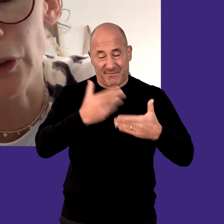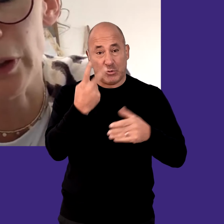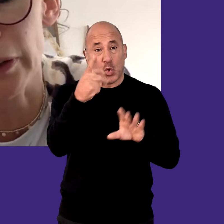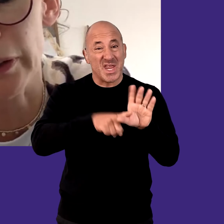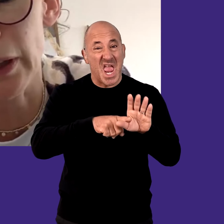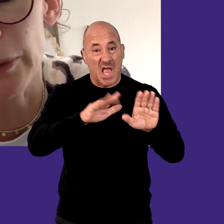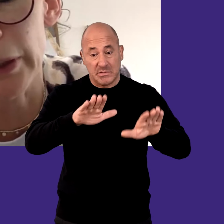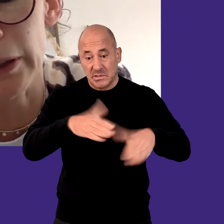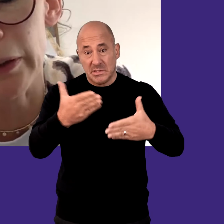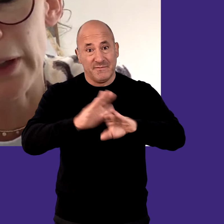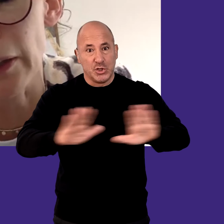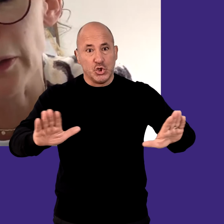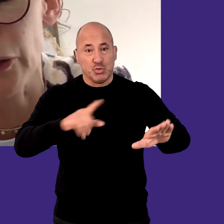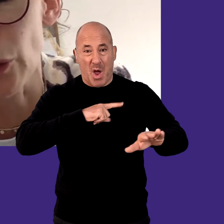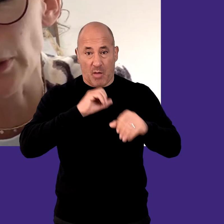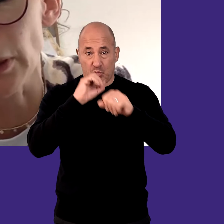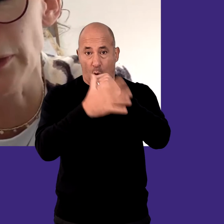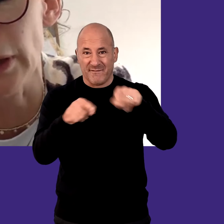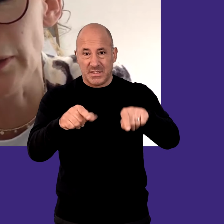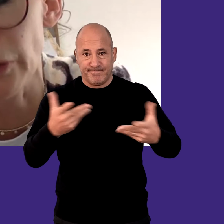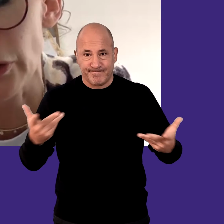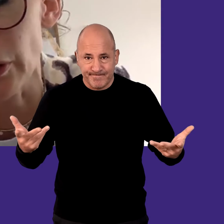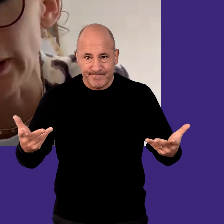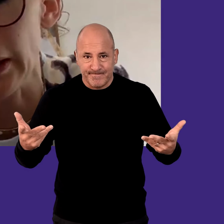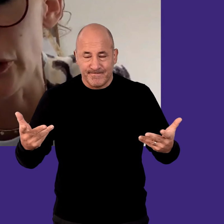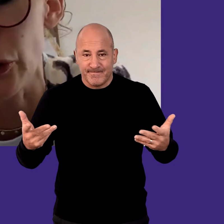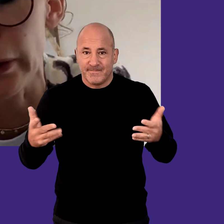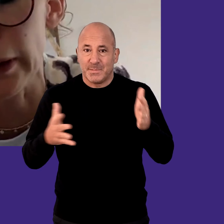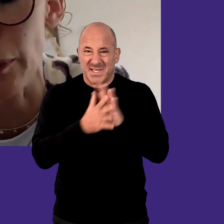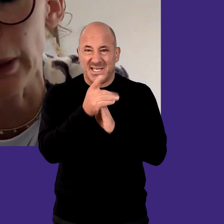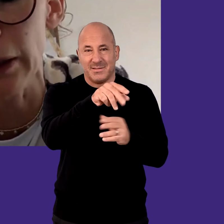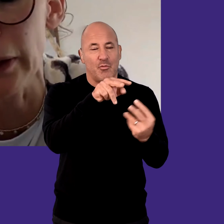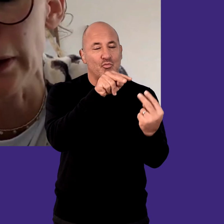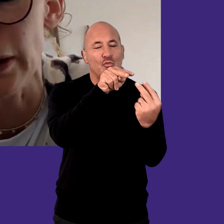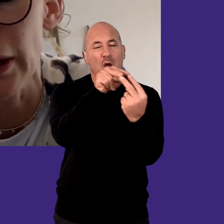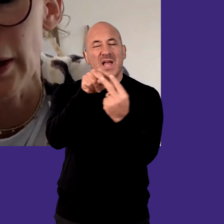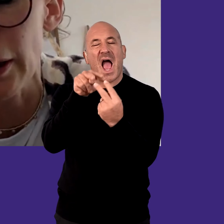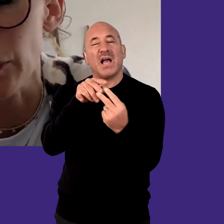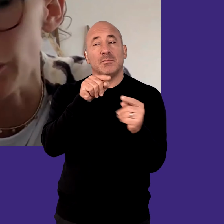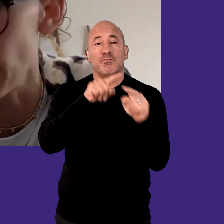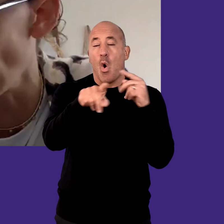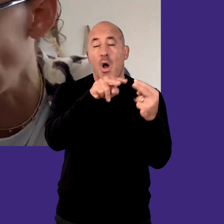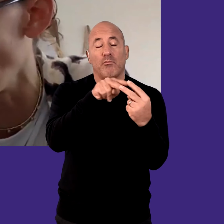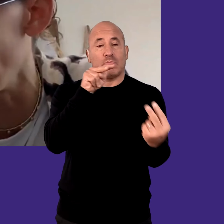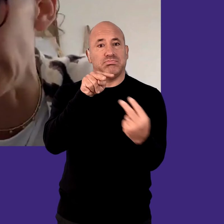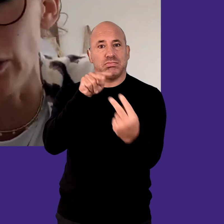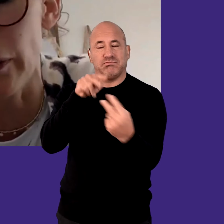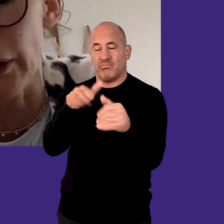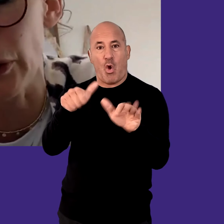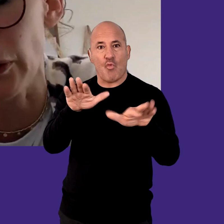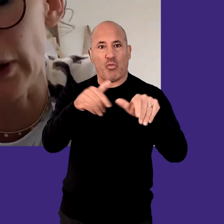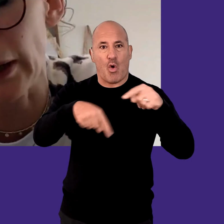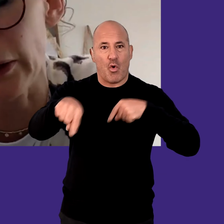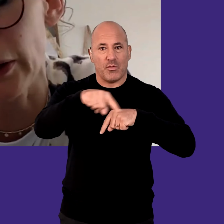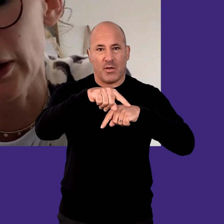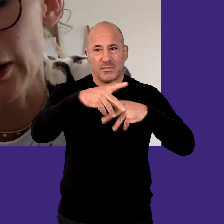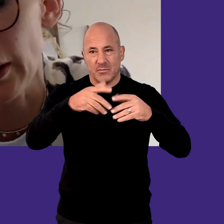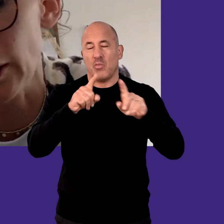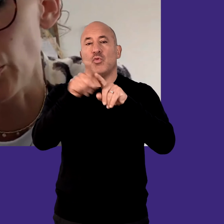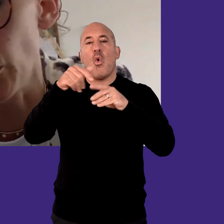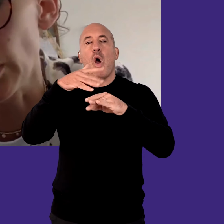support refugees and asylum seekers, they had to stop delivering for 2 years during that period. And so it meant, as you say, a lot of those